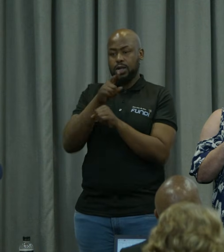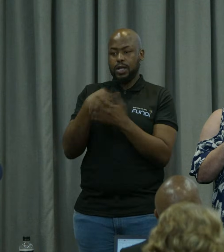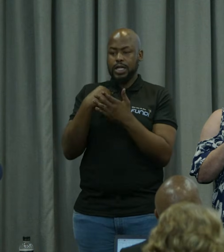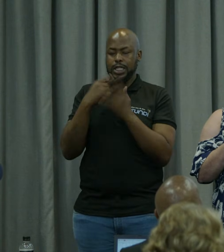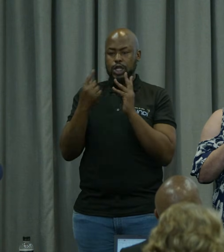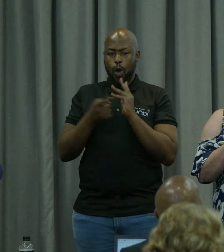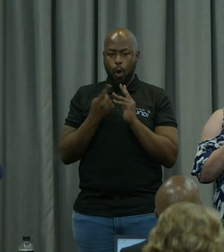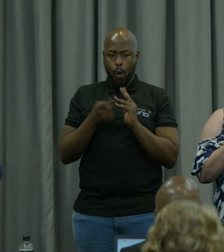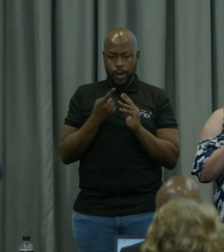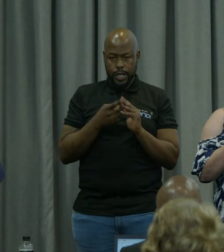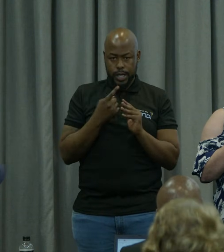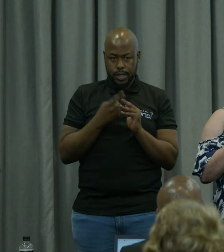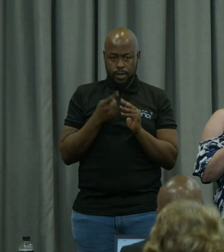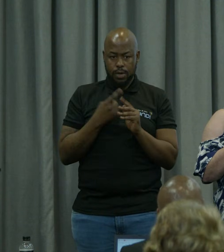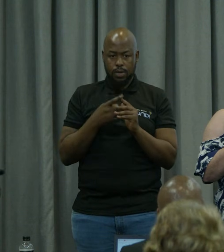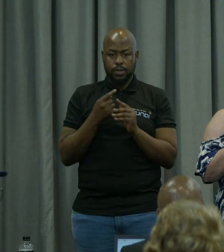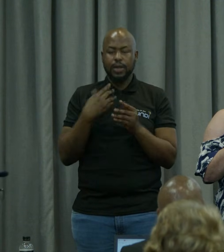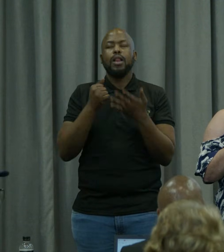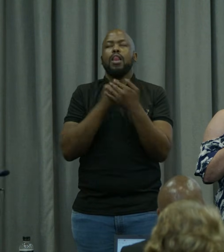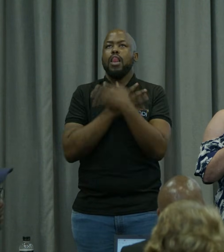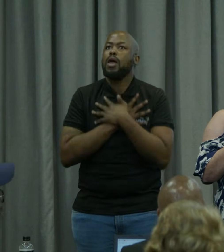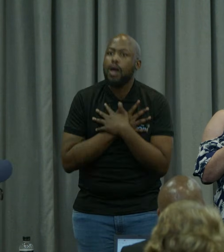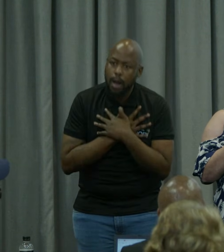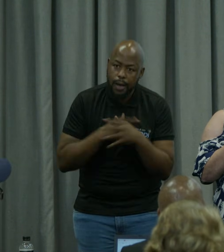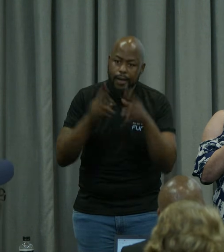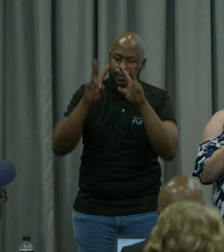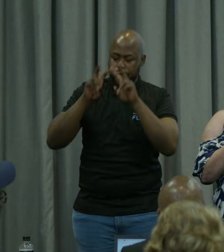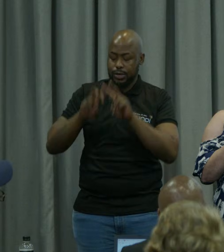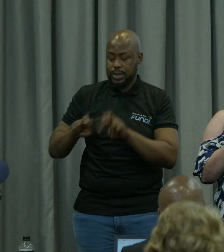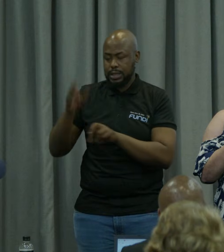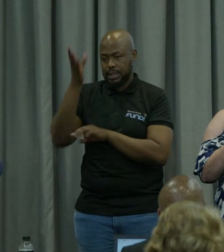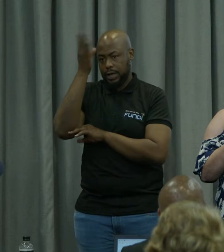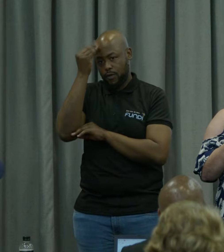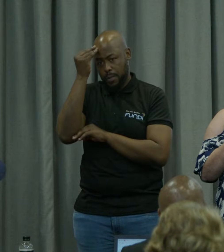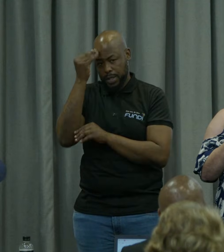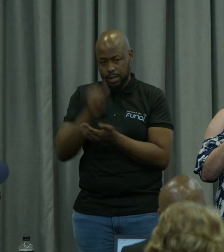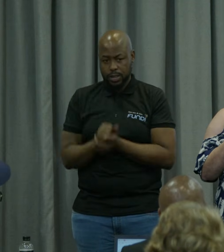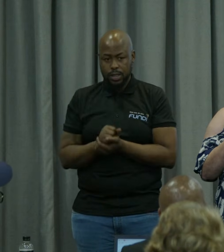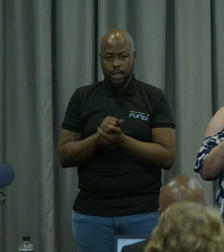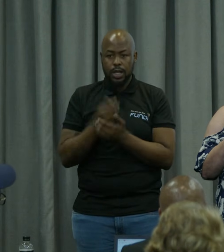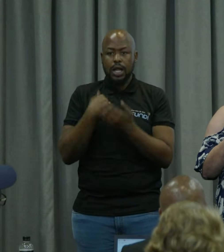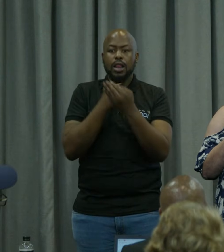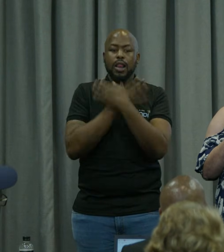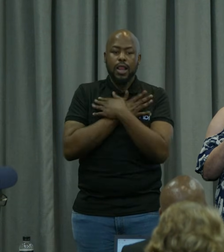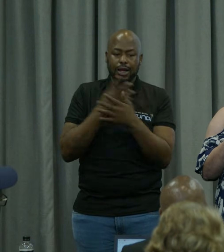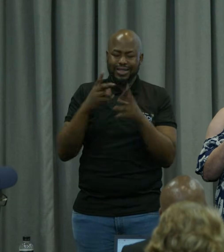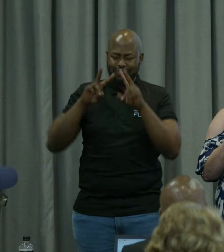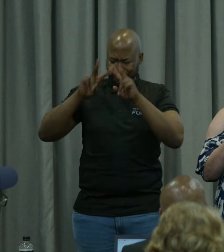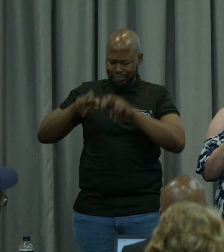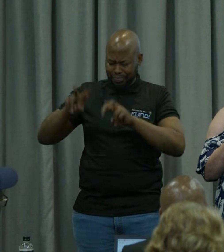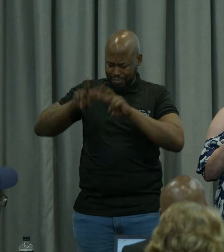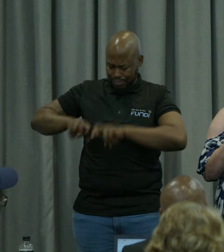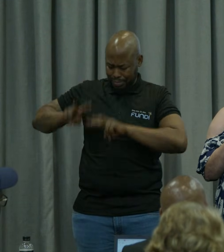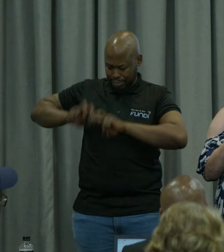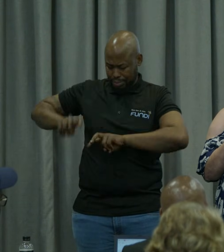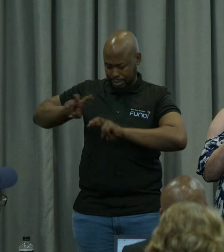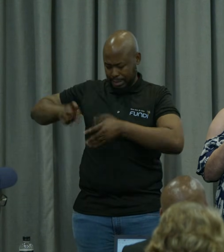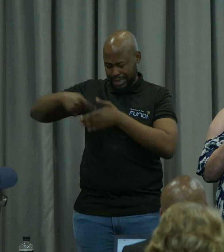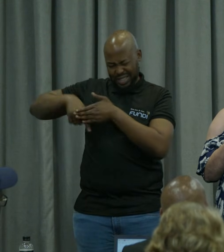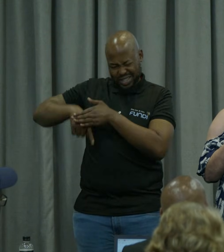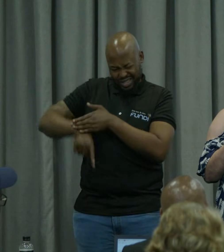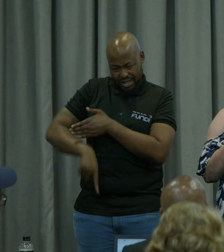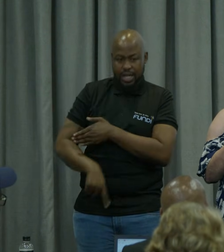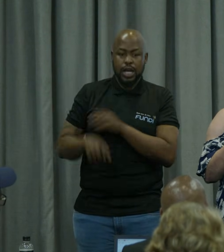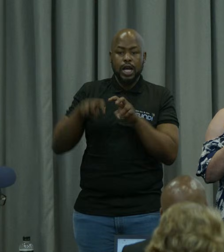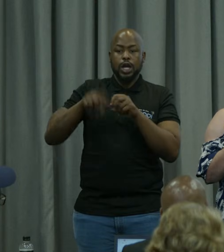audit. She loves to look at information, and she loves to dig deep and check what's going on